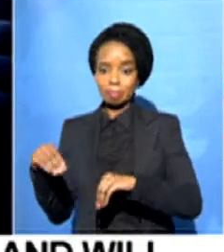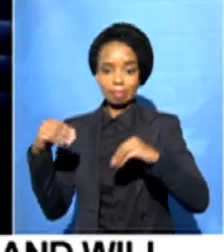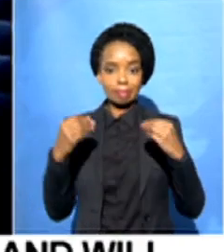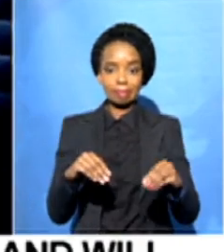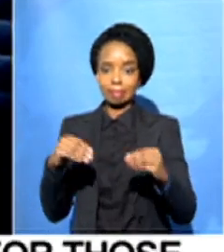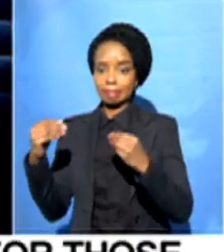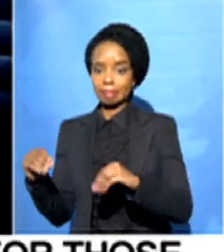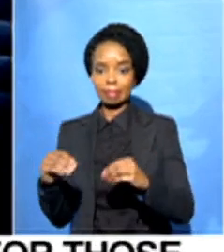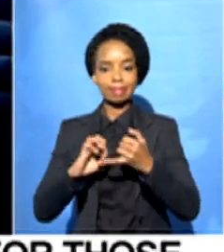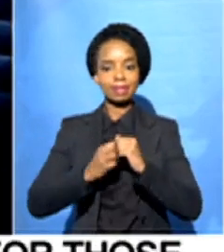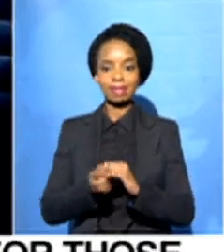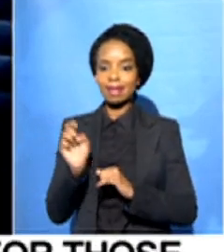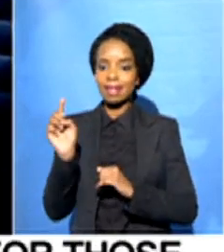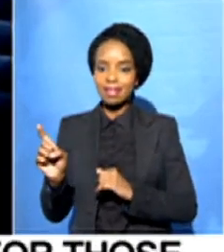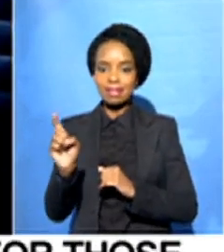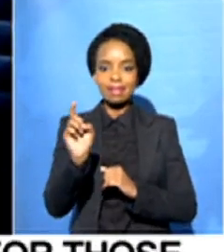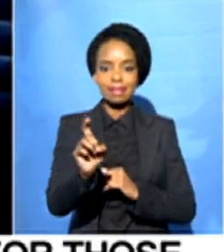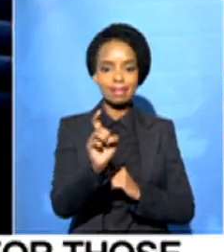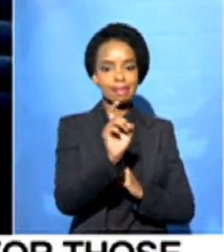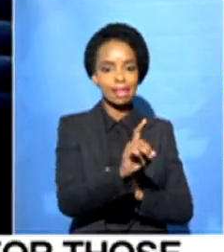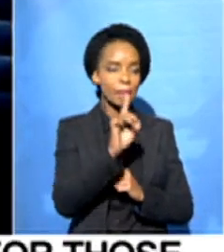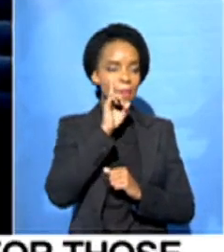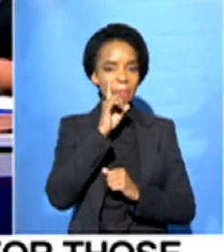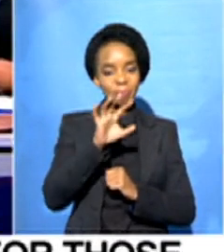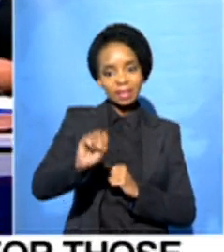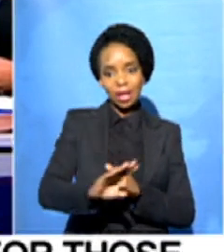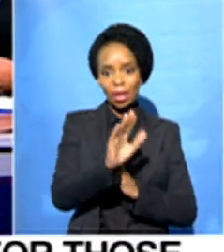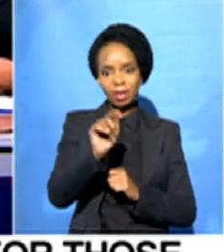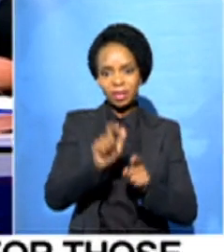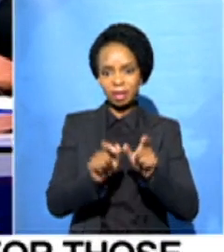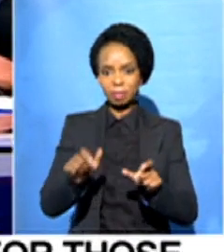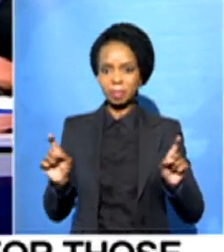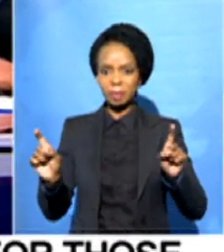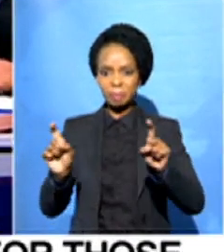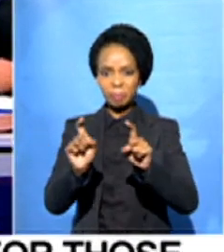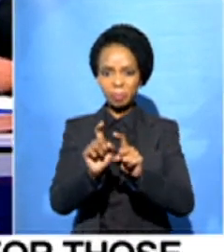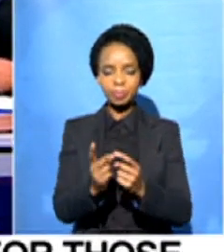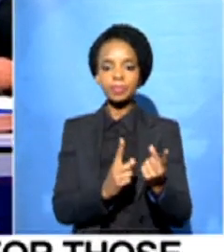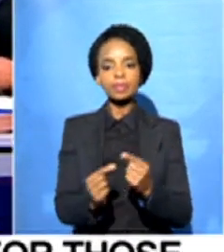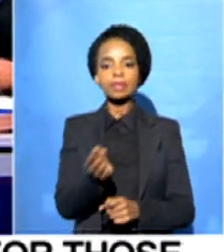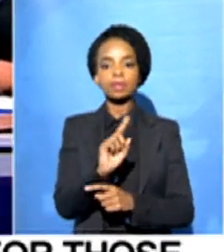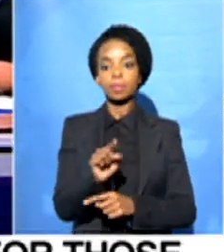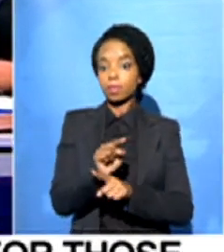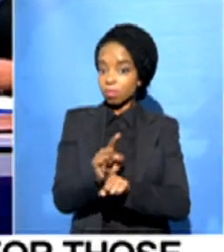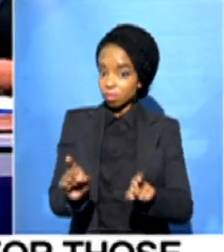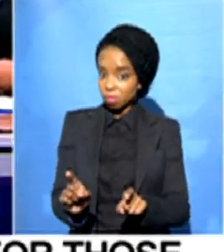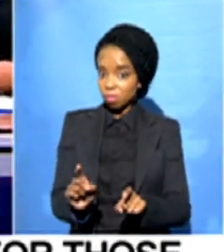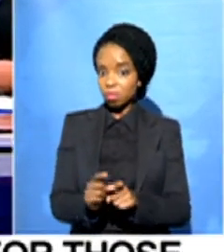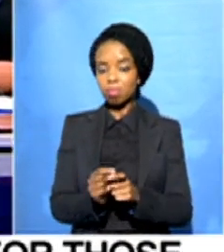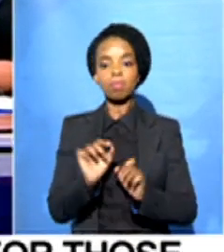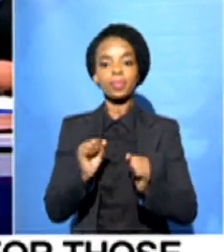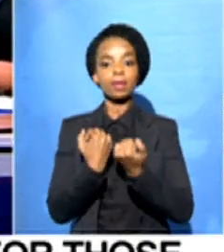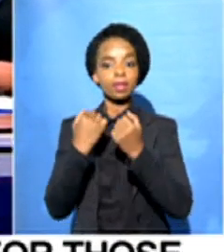literally everywhere to try and see how South Africans are going by this morning, where they will be exercising their democratic